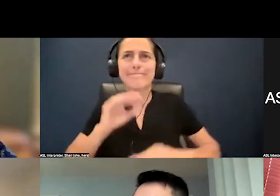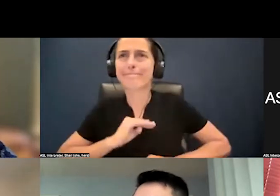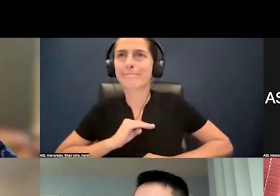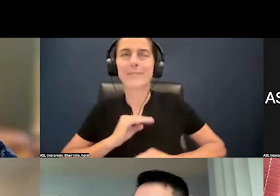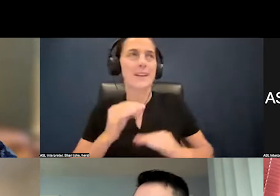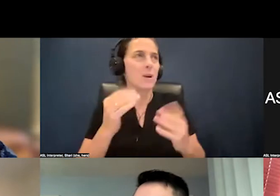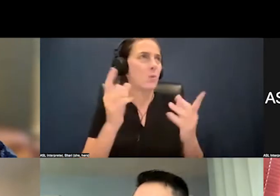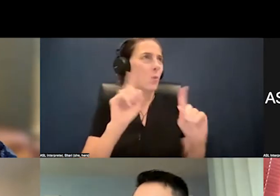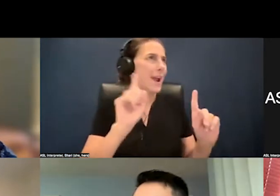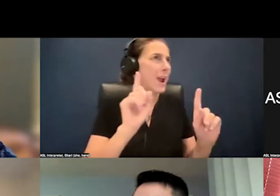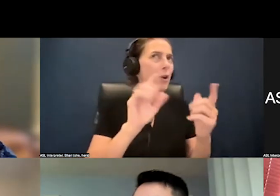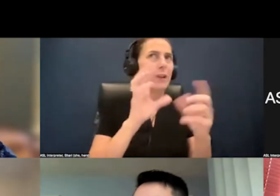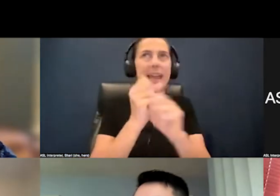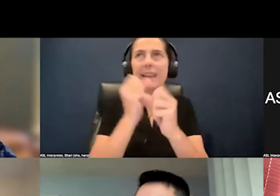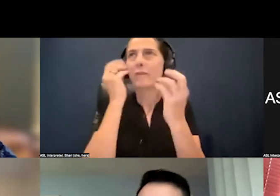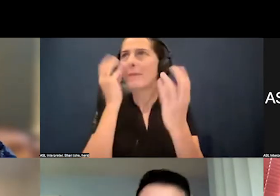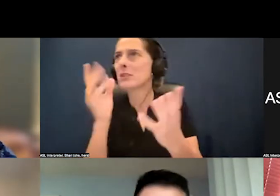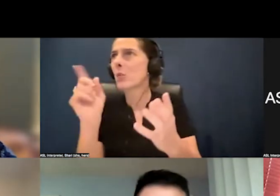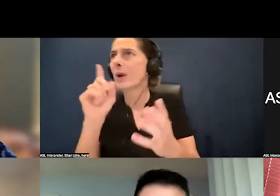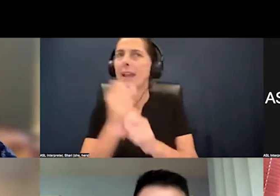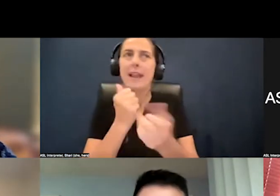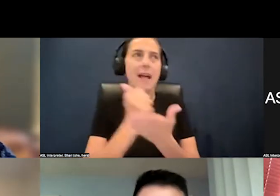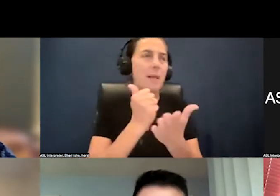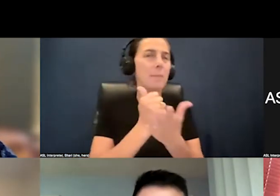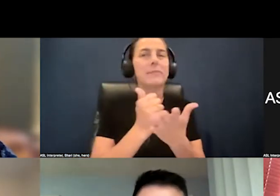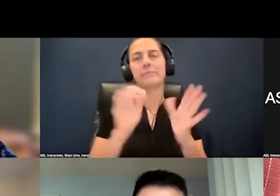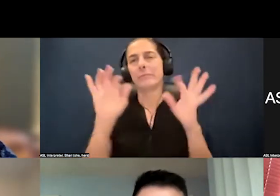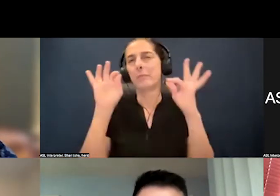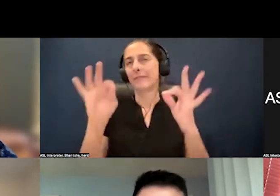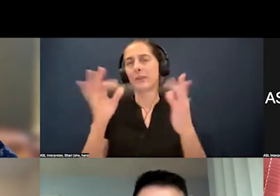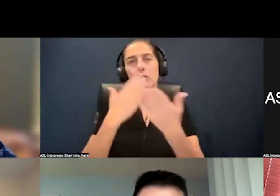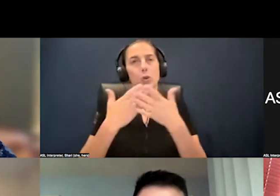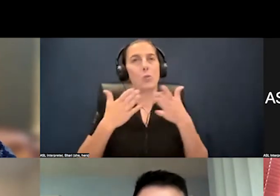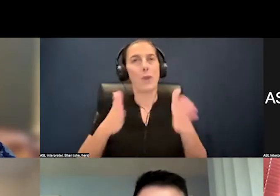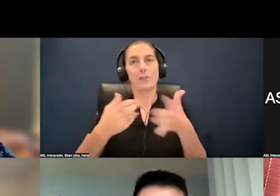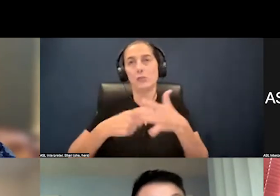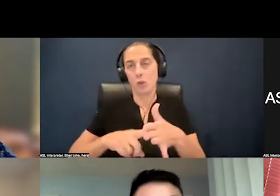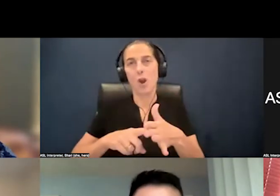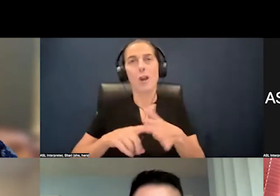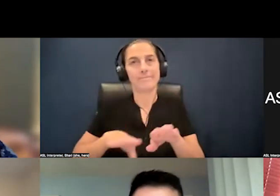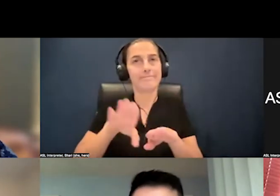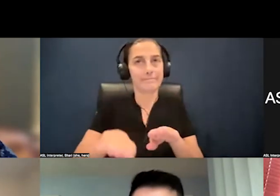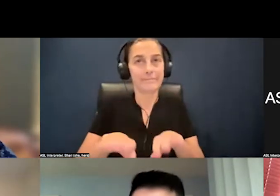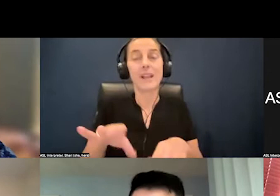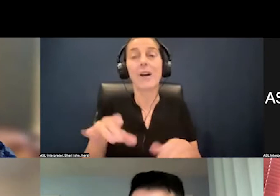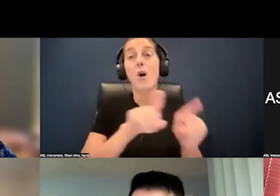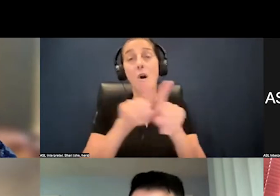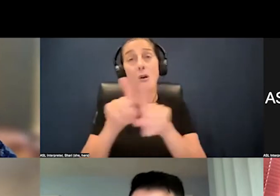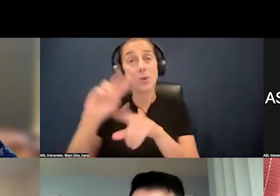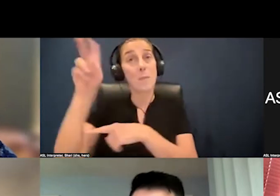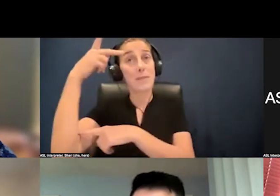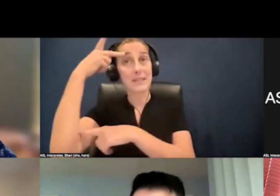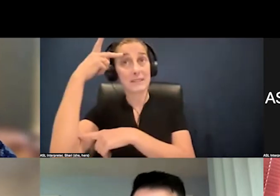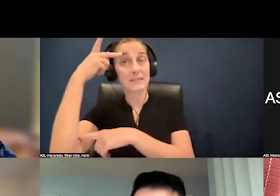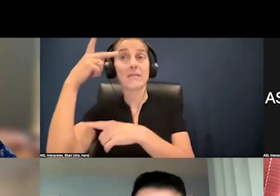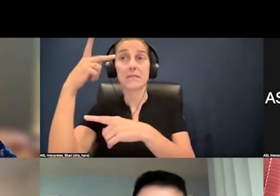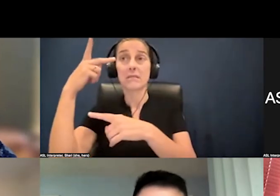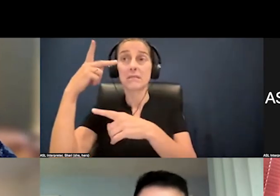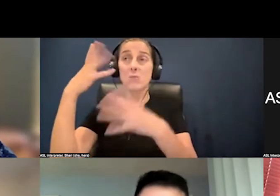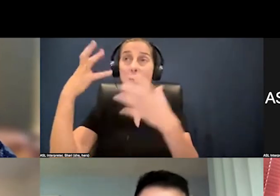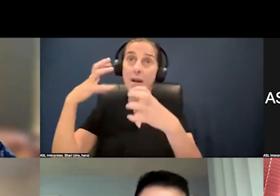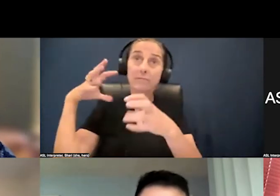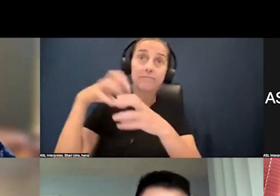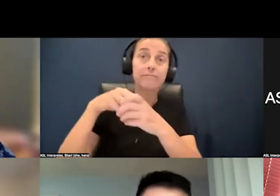it. And also a really great way to get politically involved and involved in your community. So really